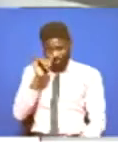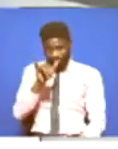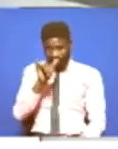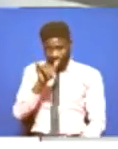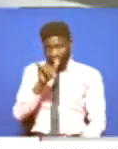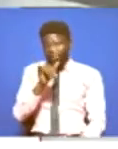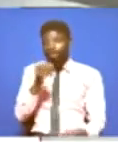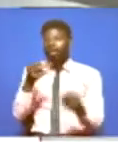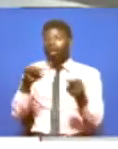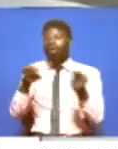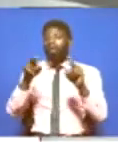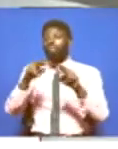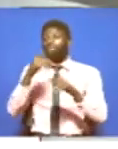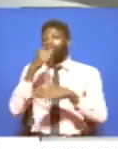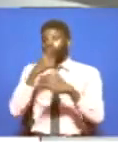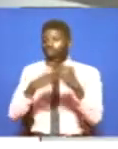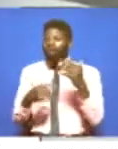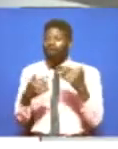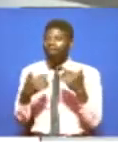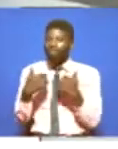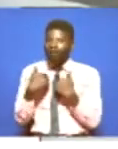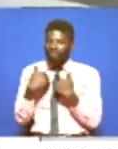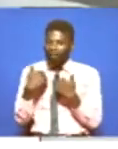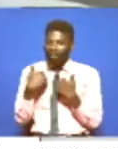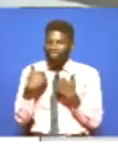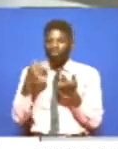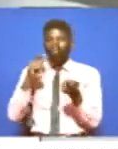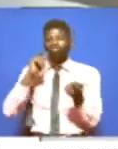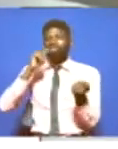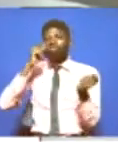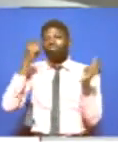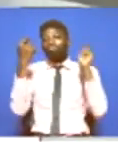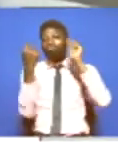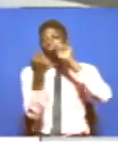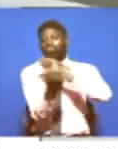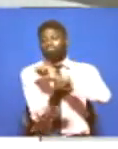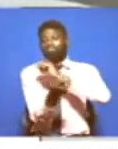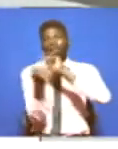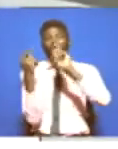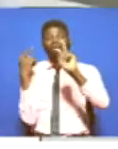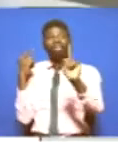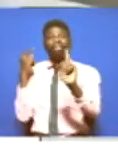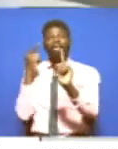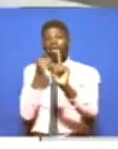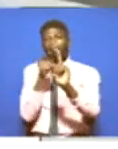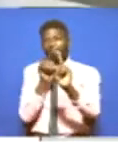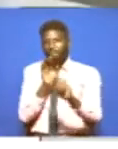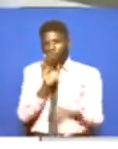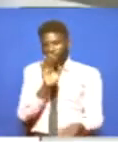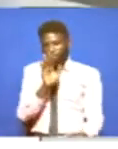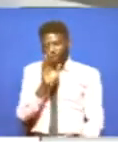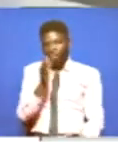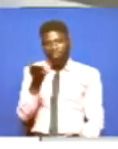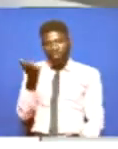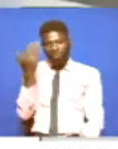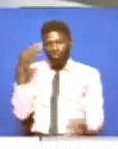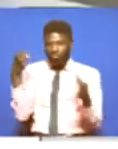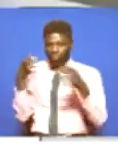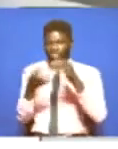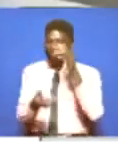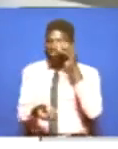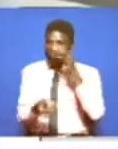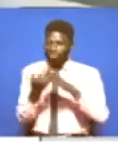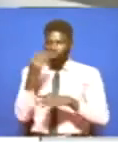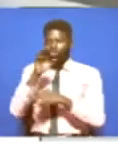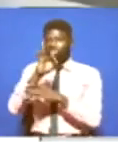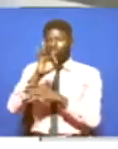is that there has been total reversal of what the intentions of the founders of Ford.